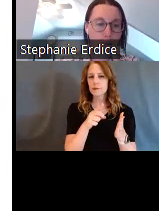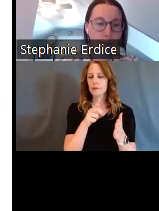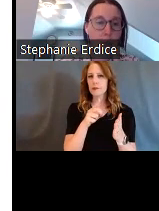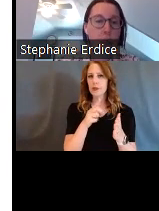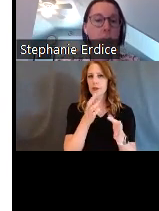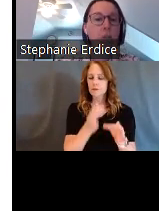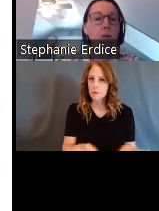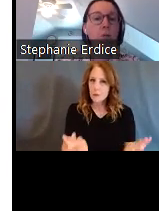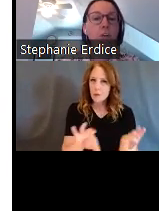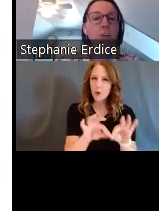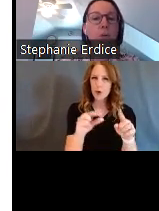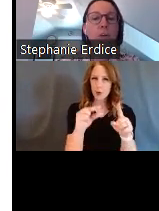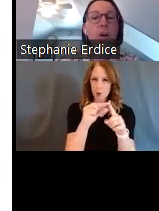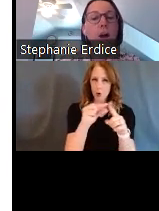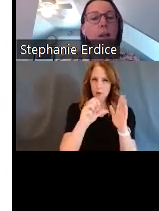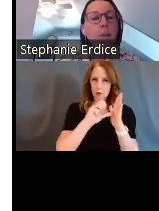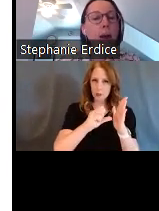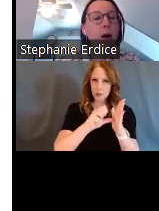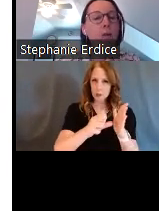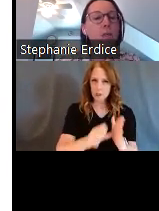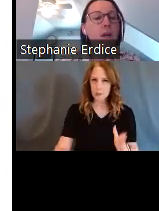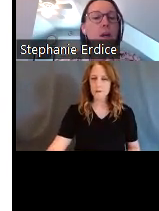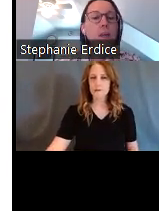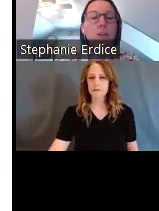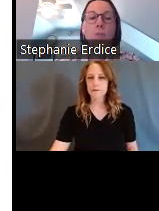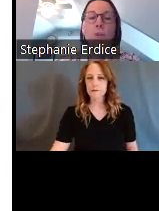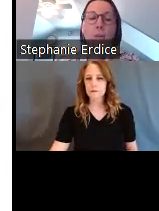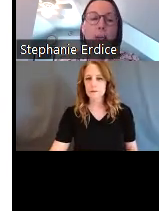important words. So, they're talking about,